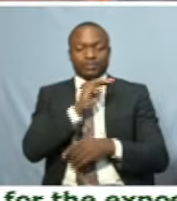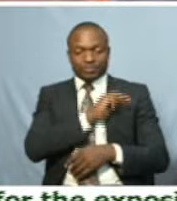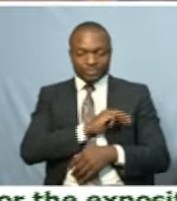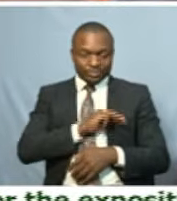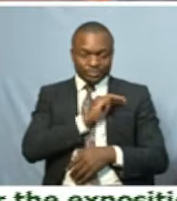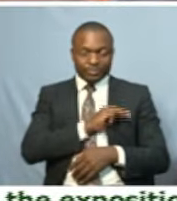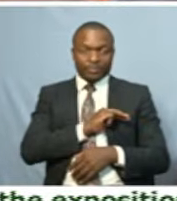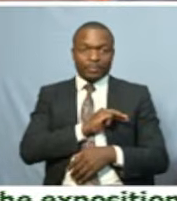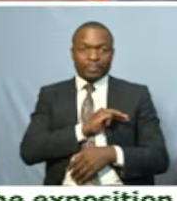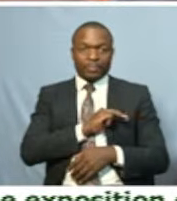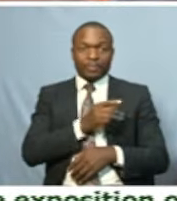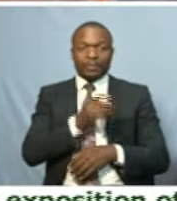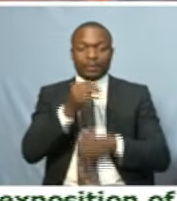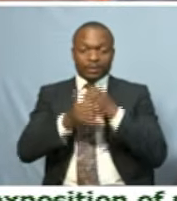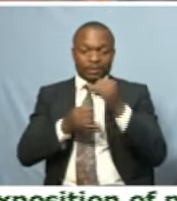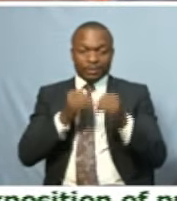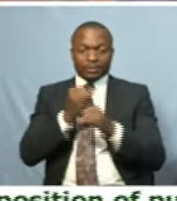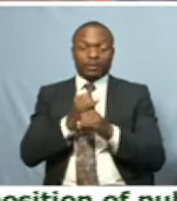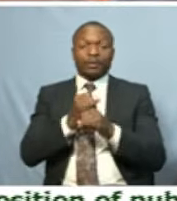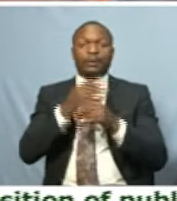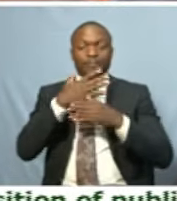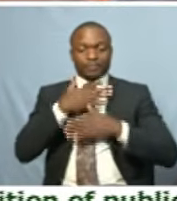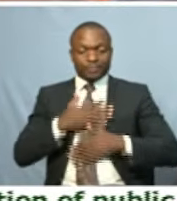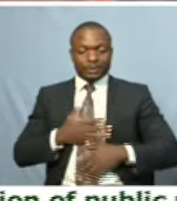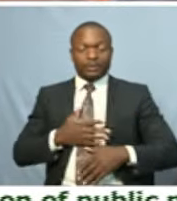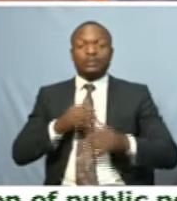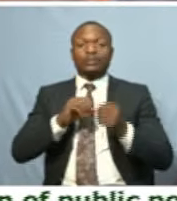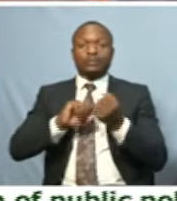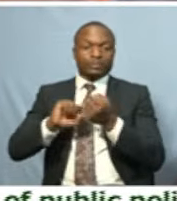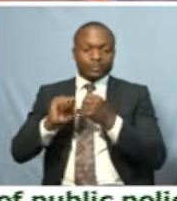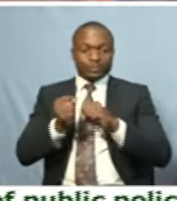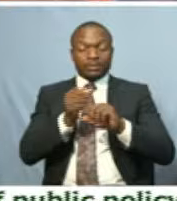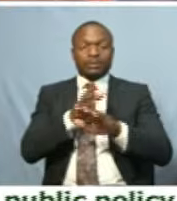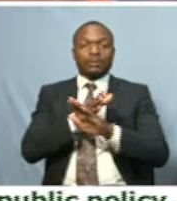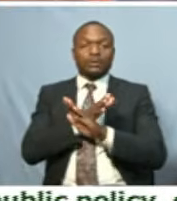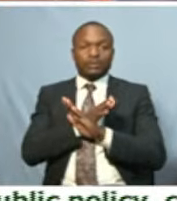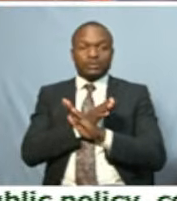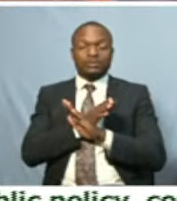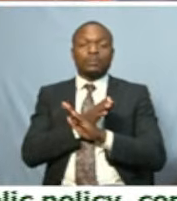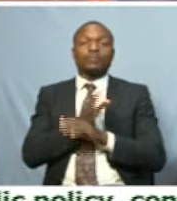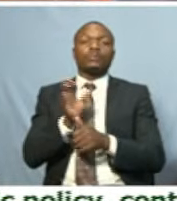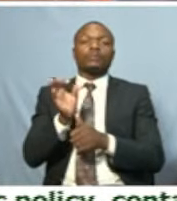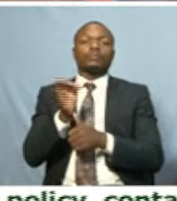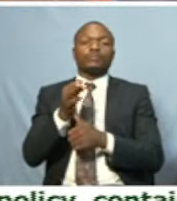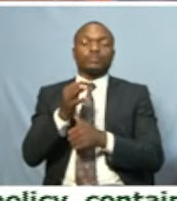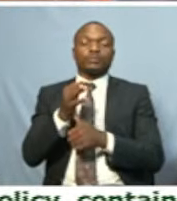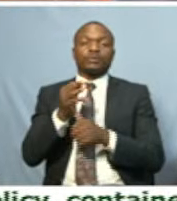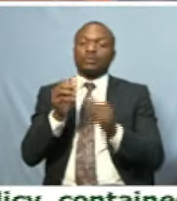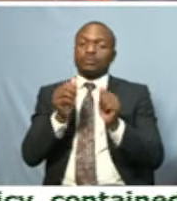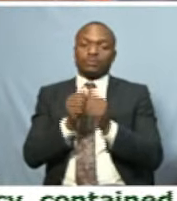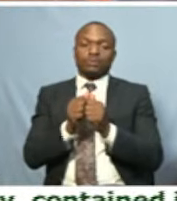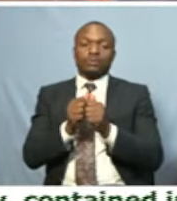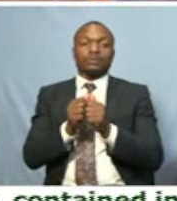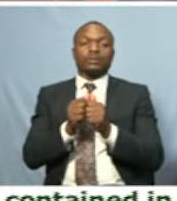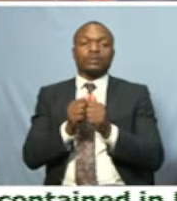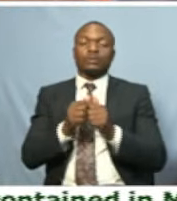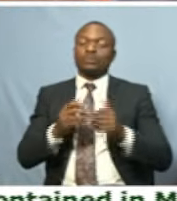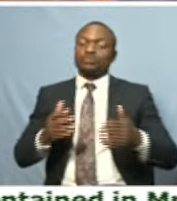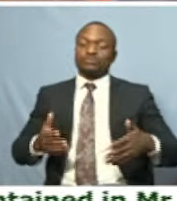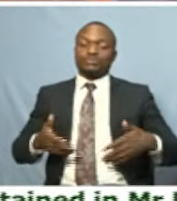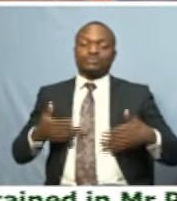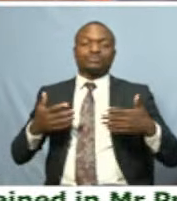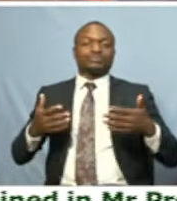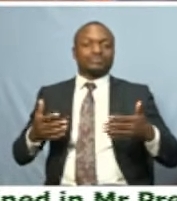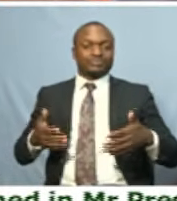to international peace and security while carrying the Zambian flag with pride, integrity,